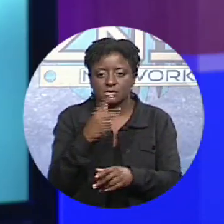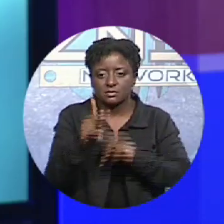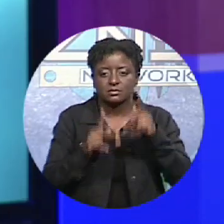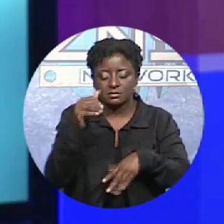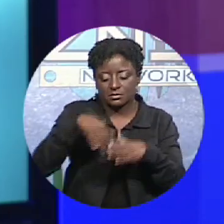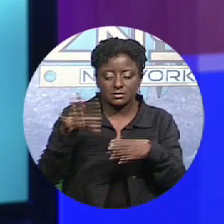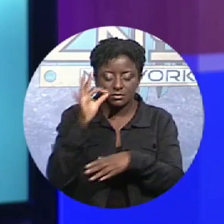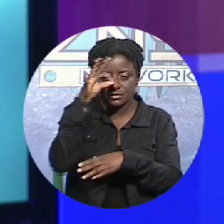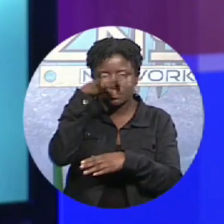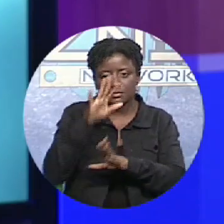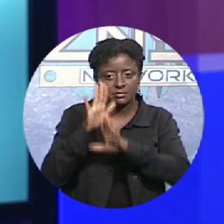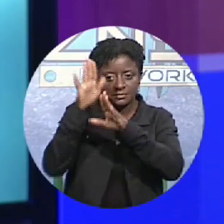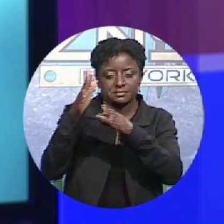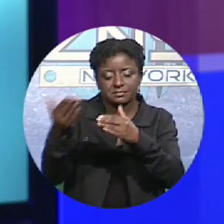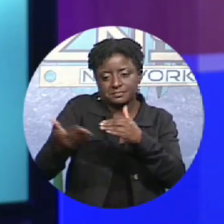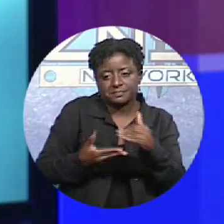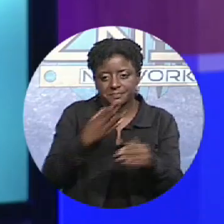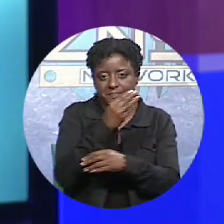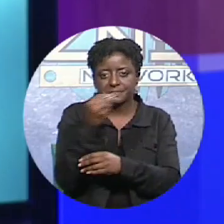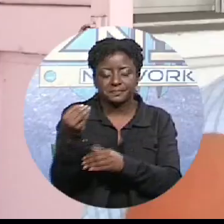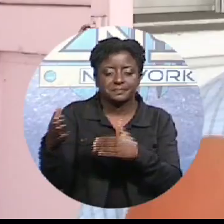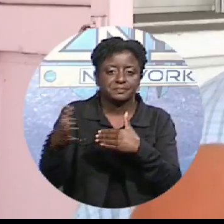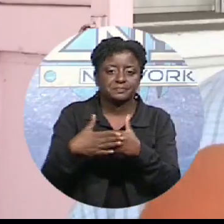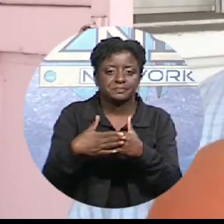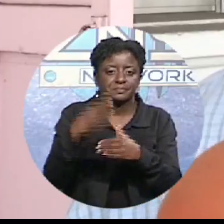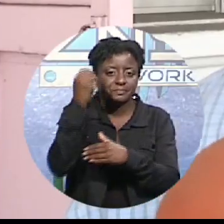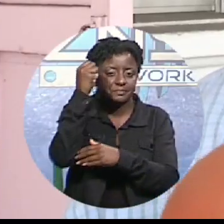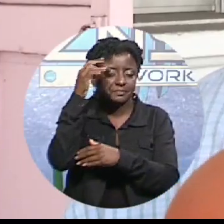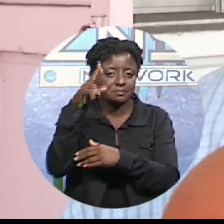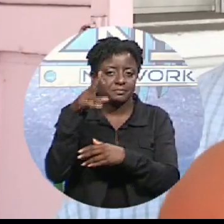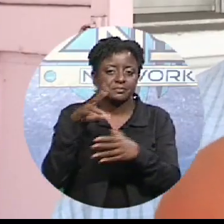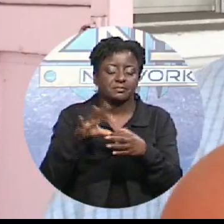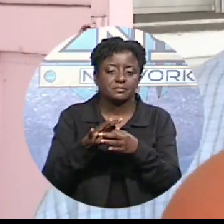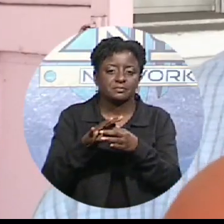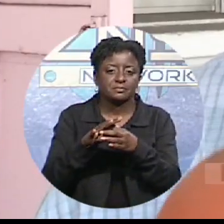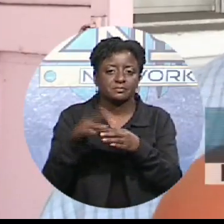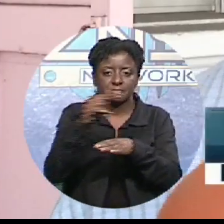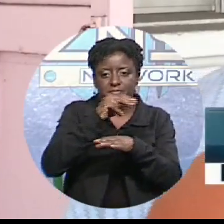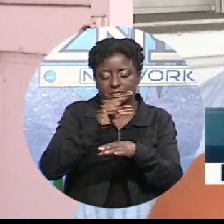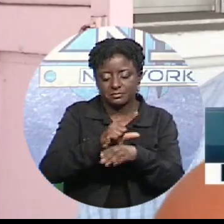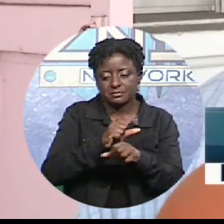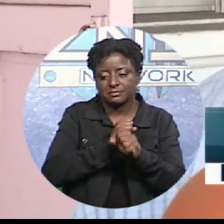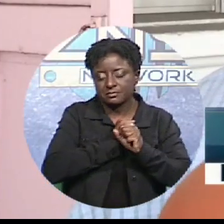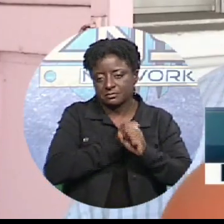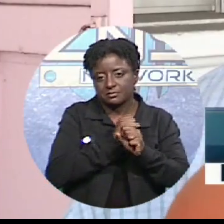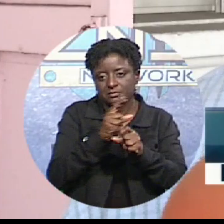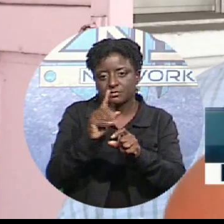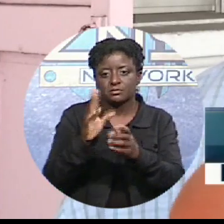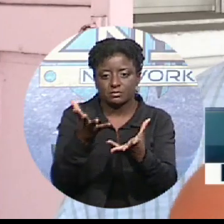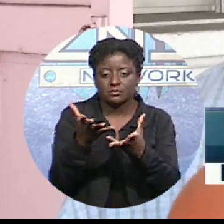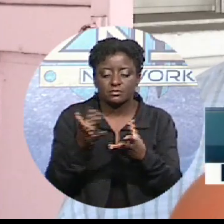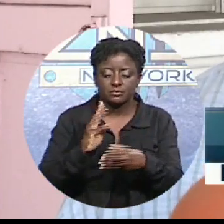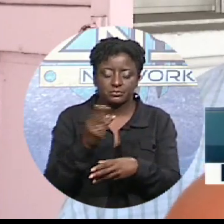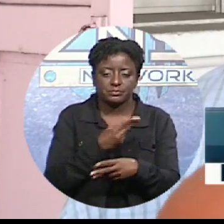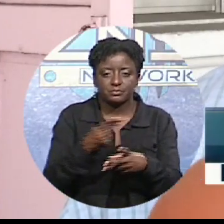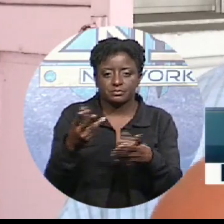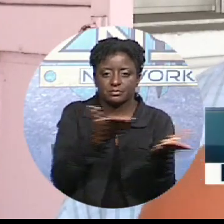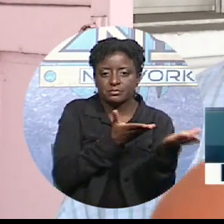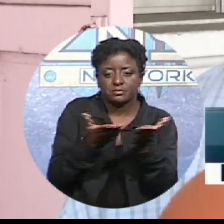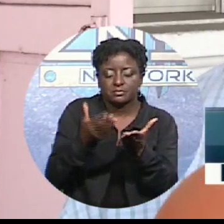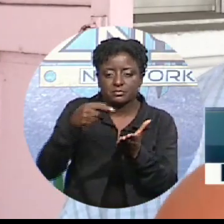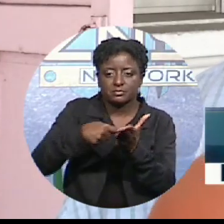already invited them back. The Minister of National Security now wants us to be able to take this in every community, particularly the hotspots